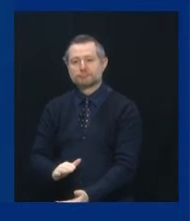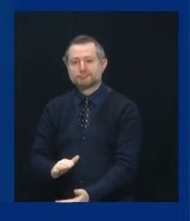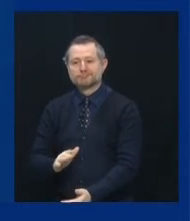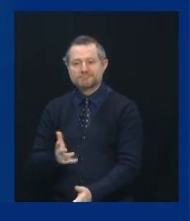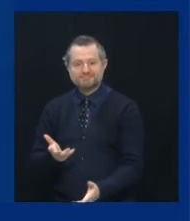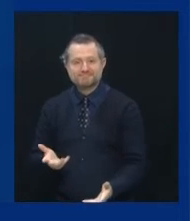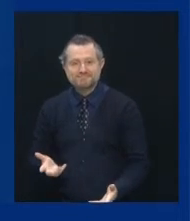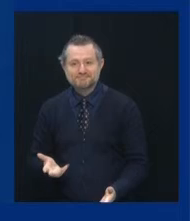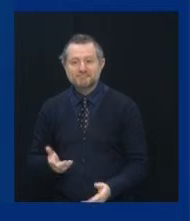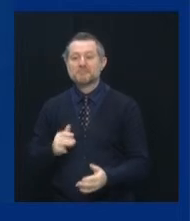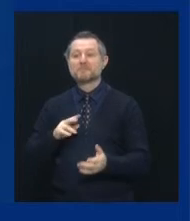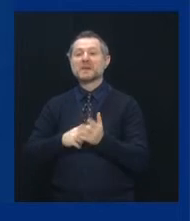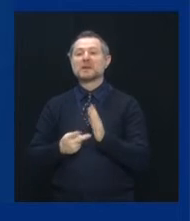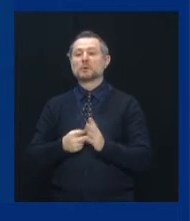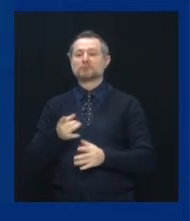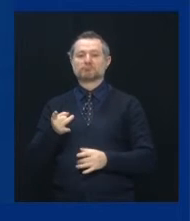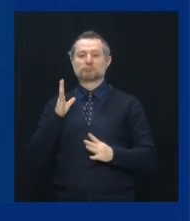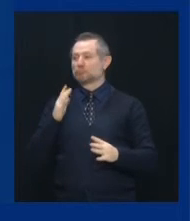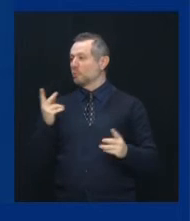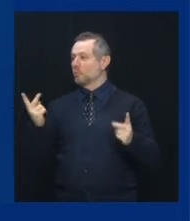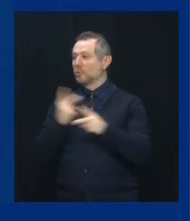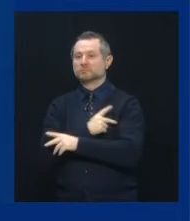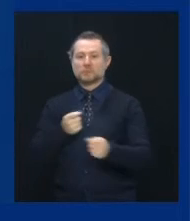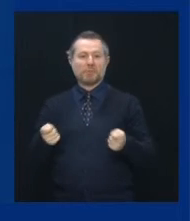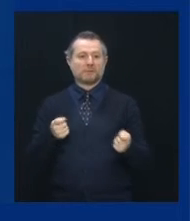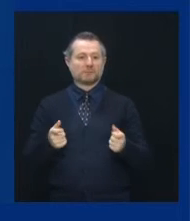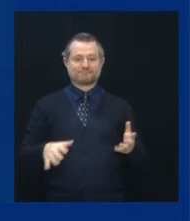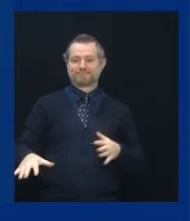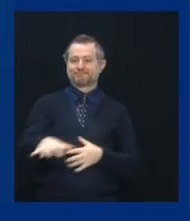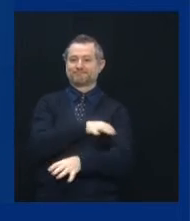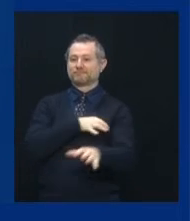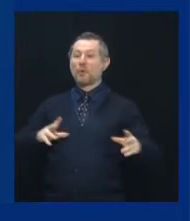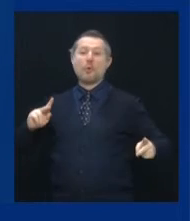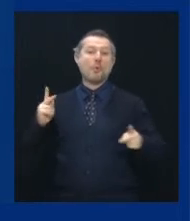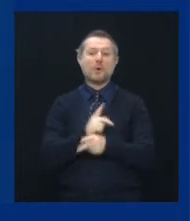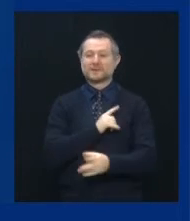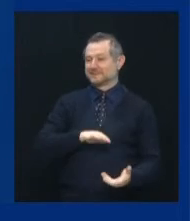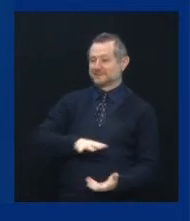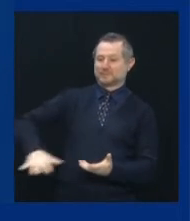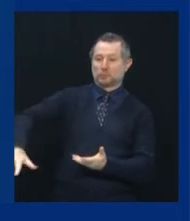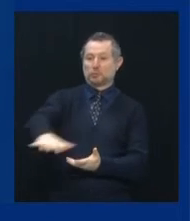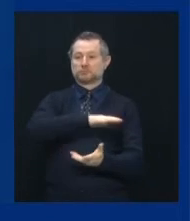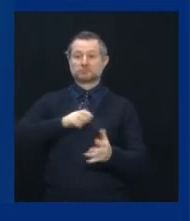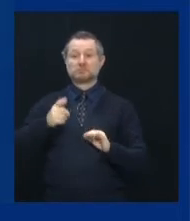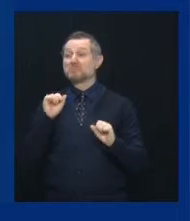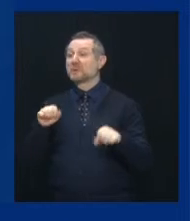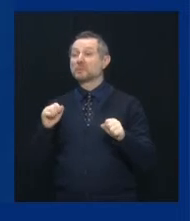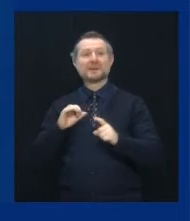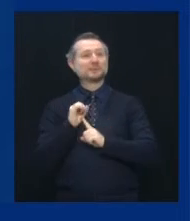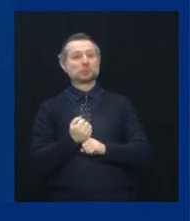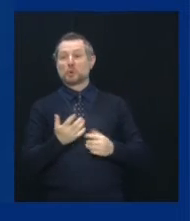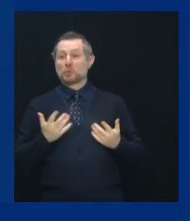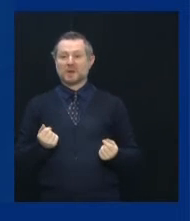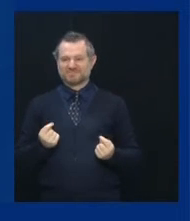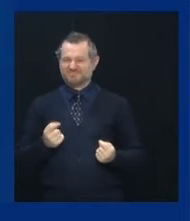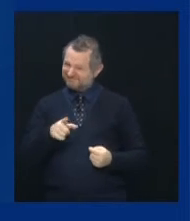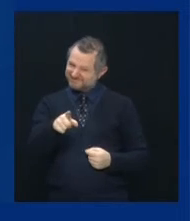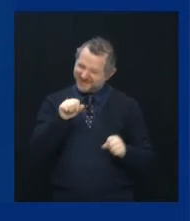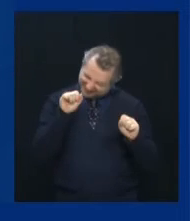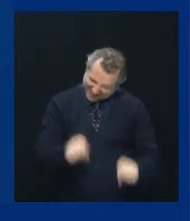have the worst case scenario. And the worst case scenario is a very real possibility. This is